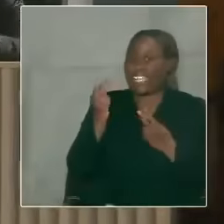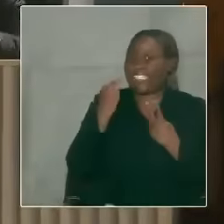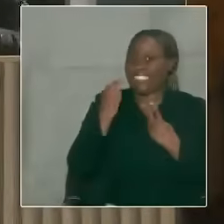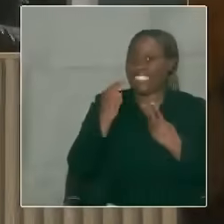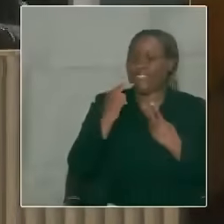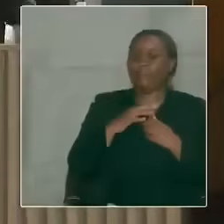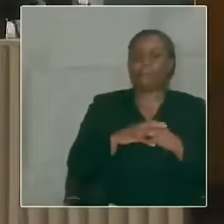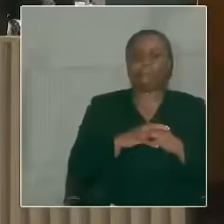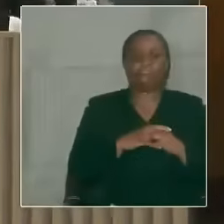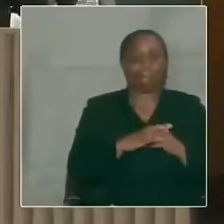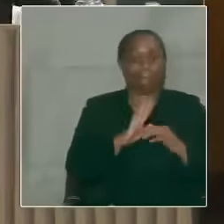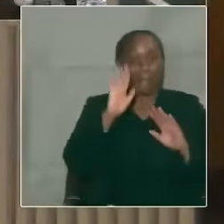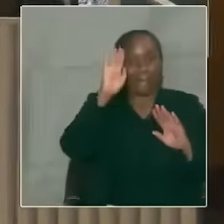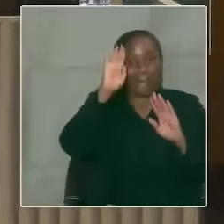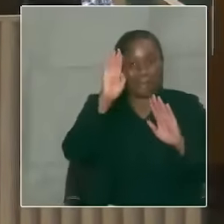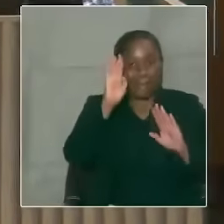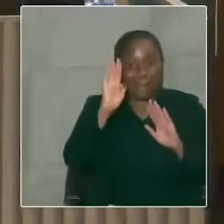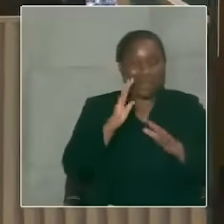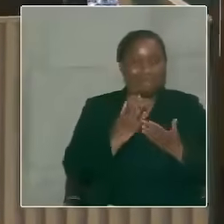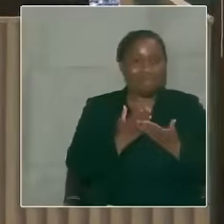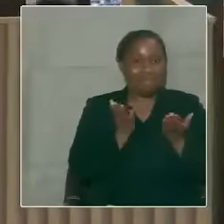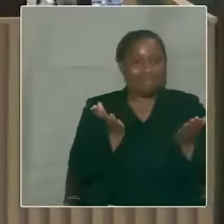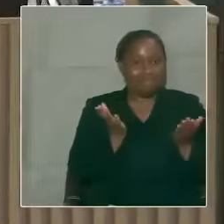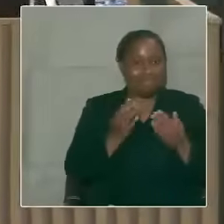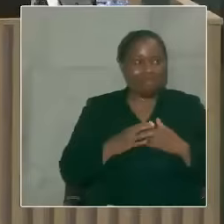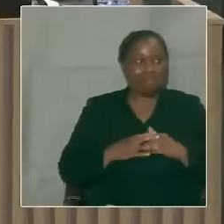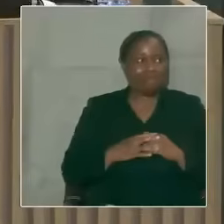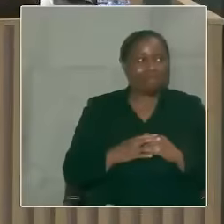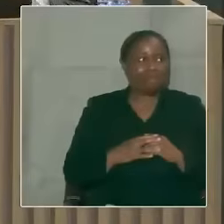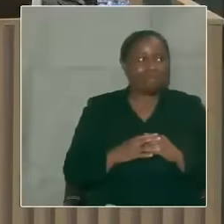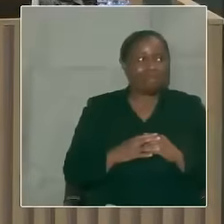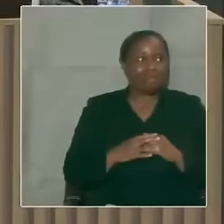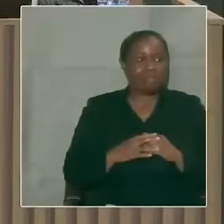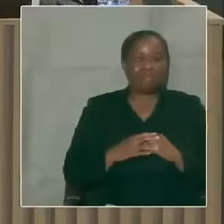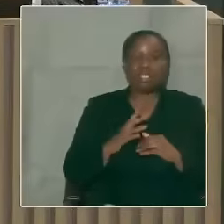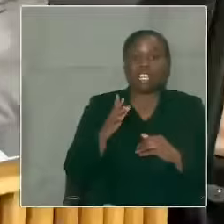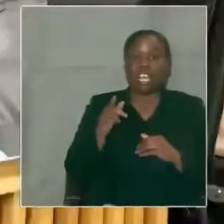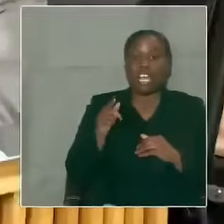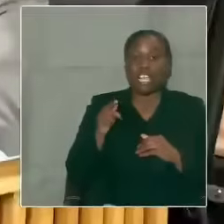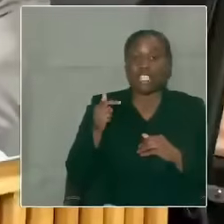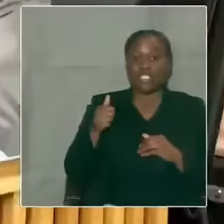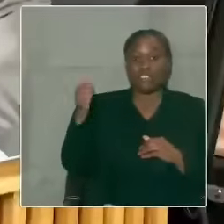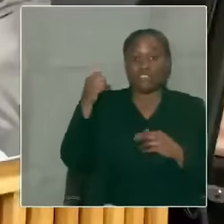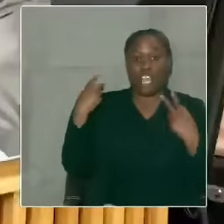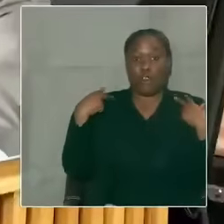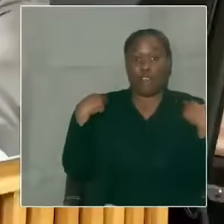Good morning to you, Advocate Mutau. Good morning, General.